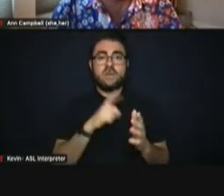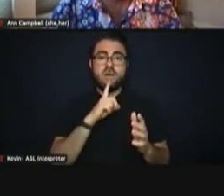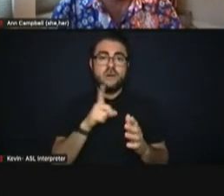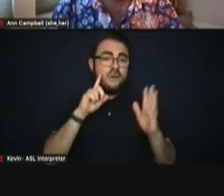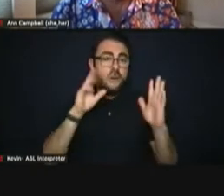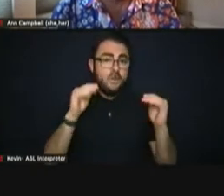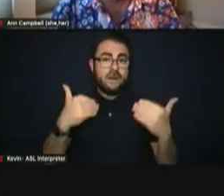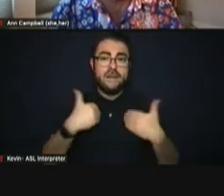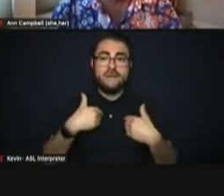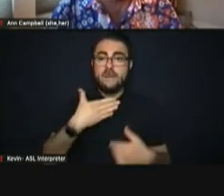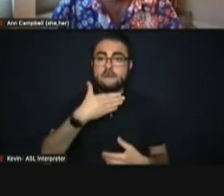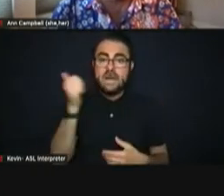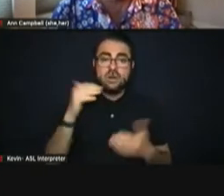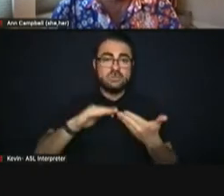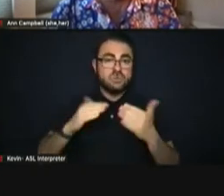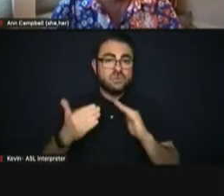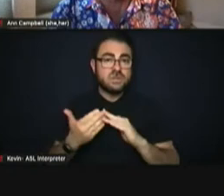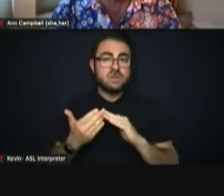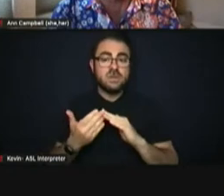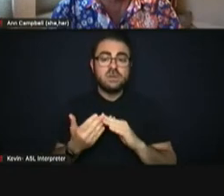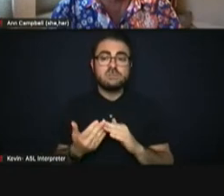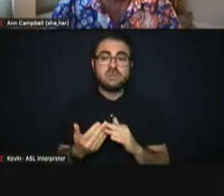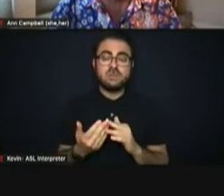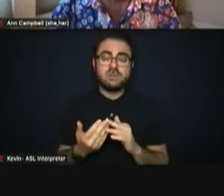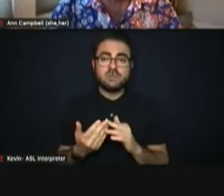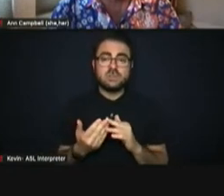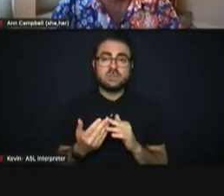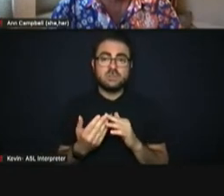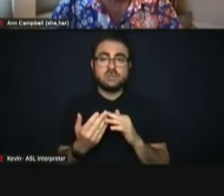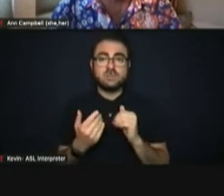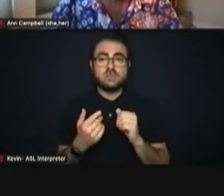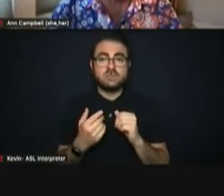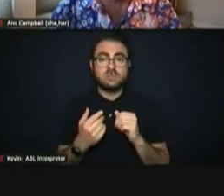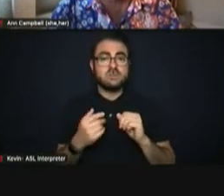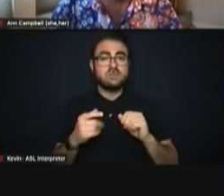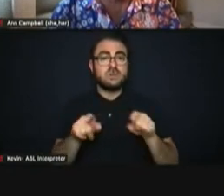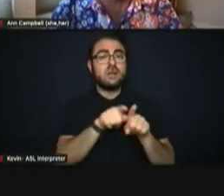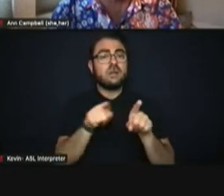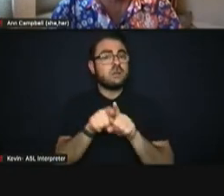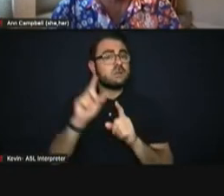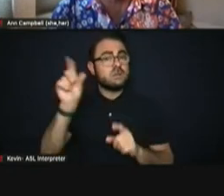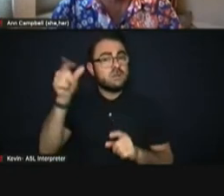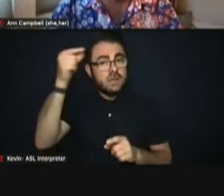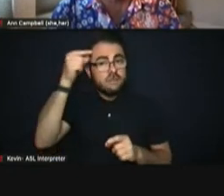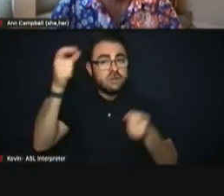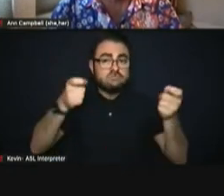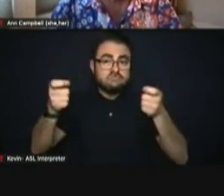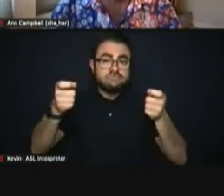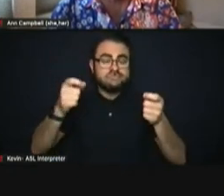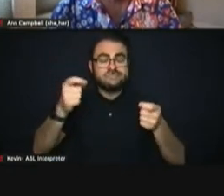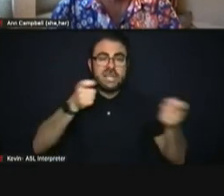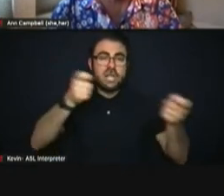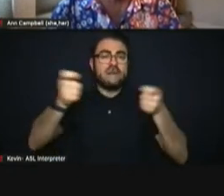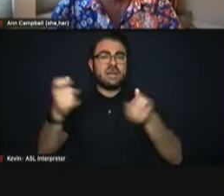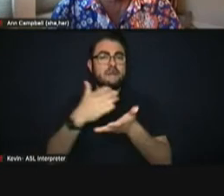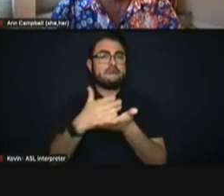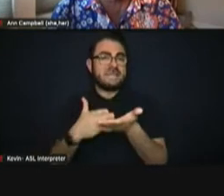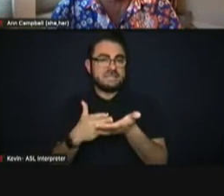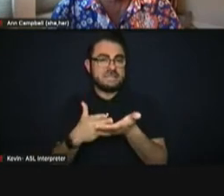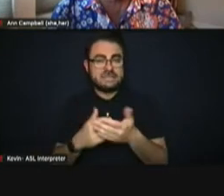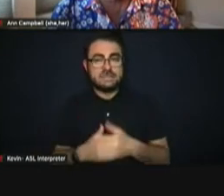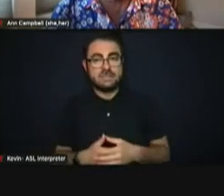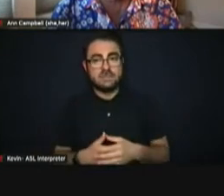community to use as a governing piece of, you know, just